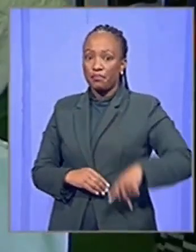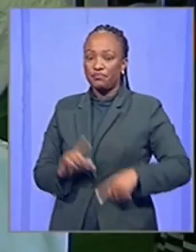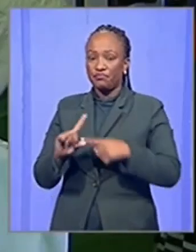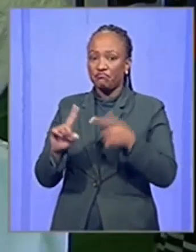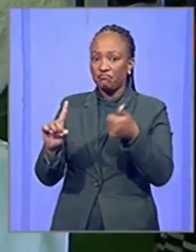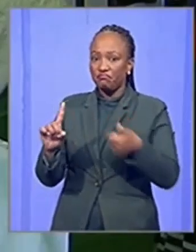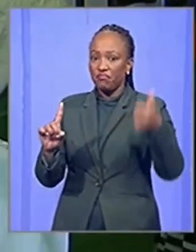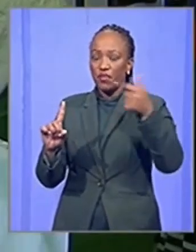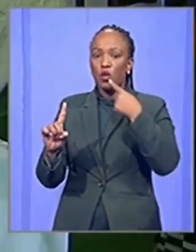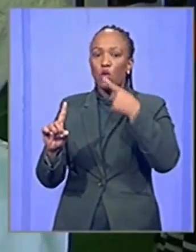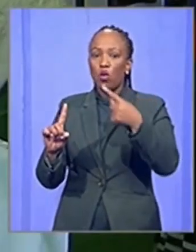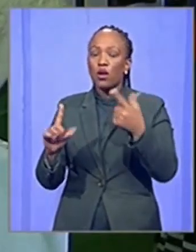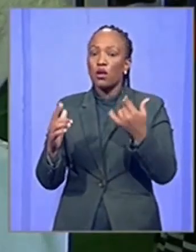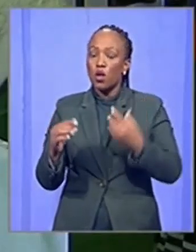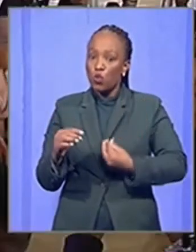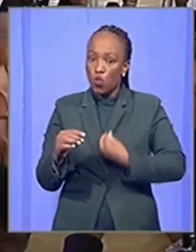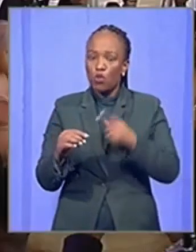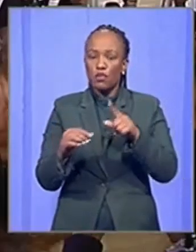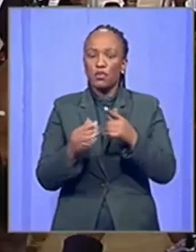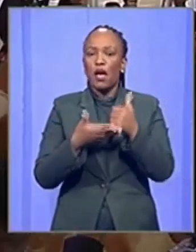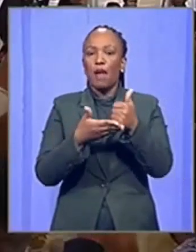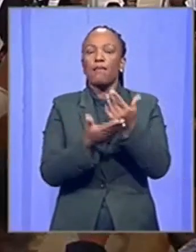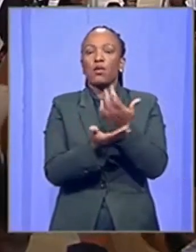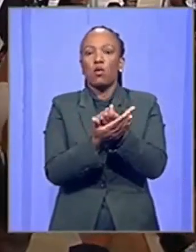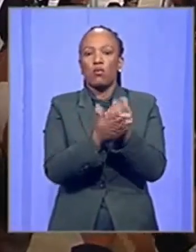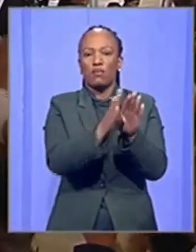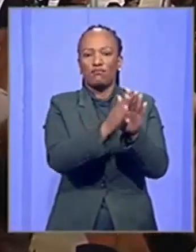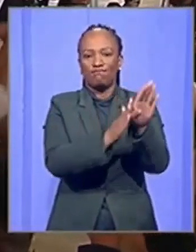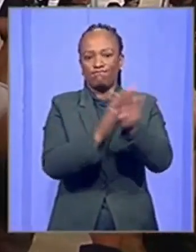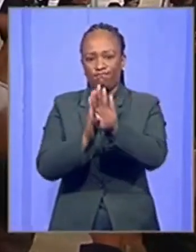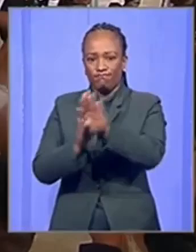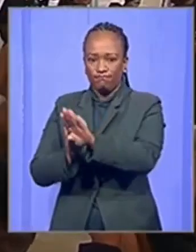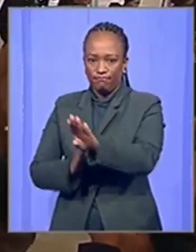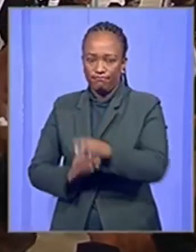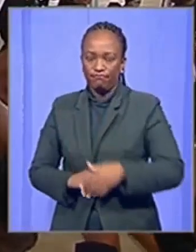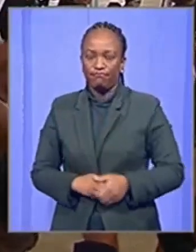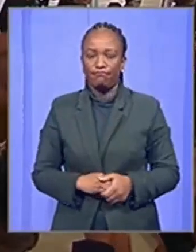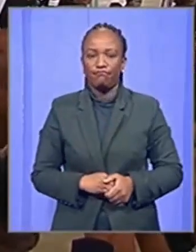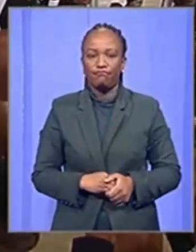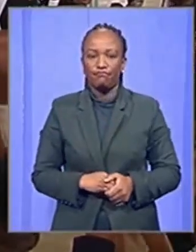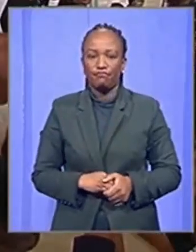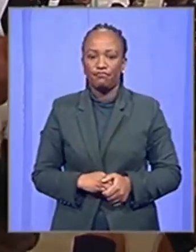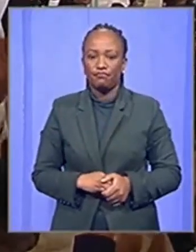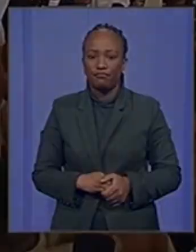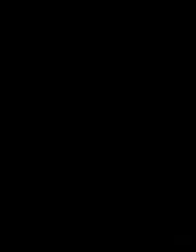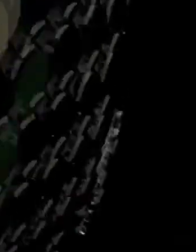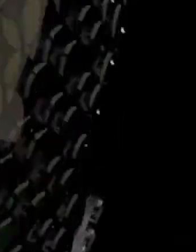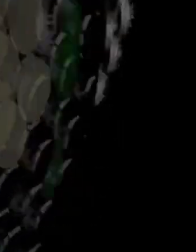ntshetsopele ya moruo. Thabiso Khadebe, ditaba tsa SABC, Postmasburg, Northern Cape.